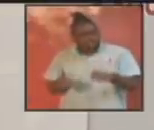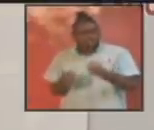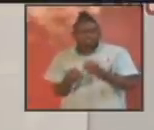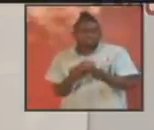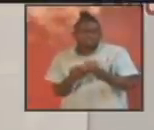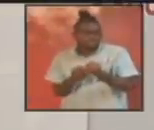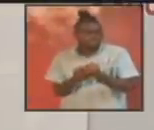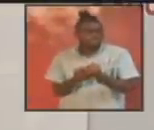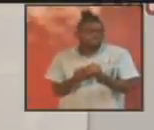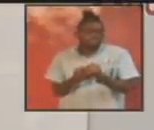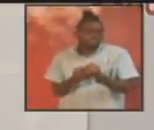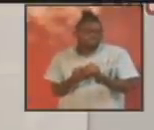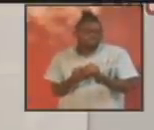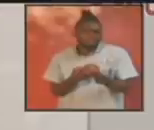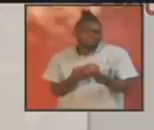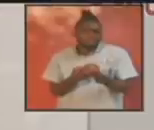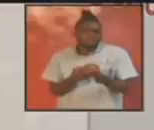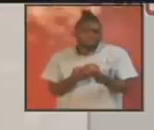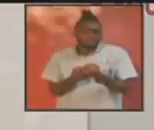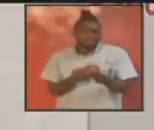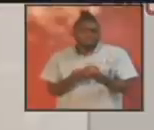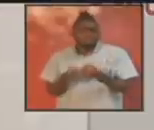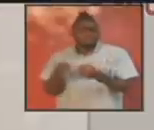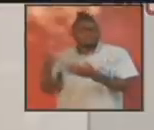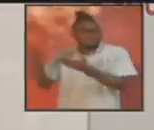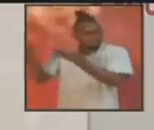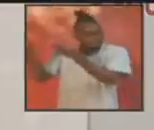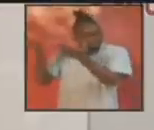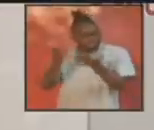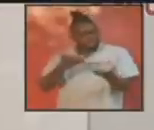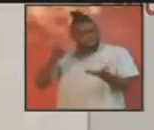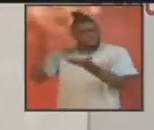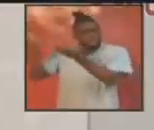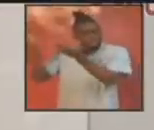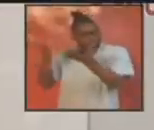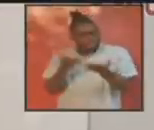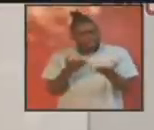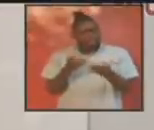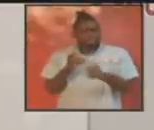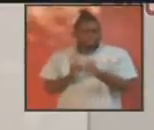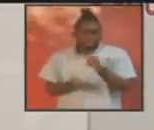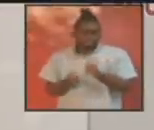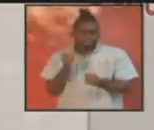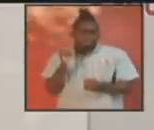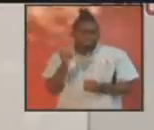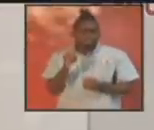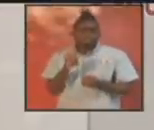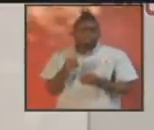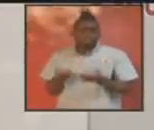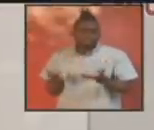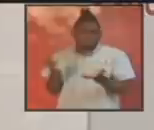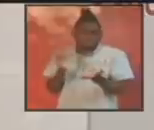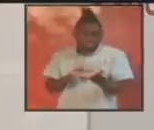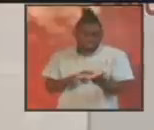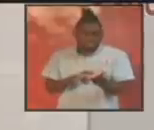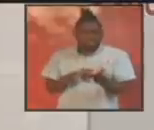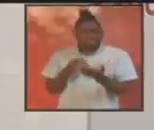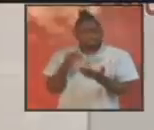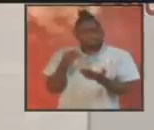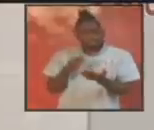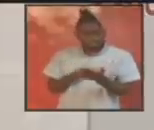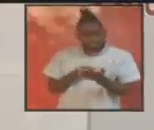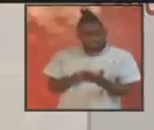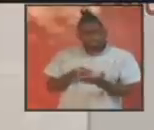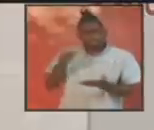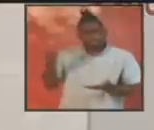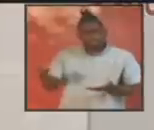export of vaccines to our country, but the purchase agreement and the purchase order must be made. It's